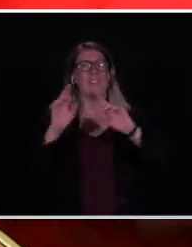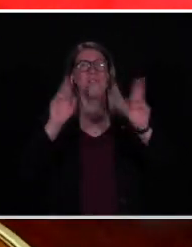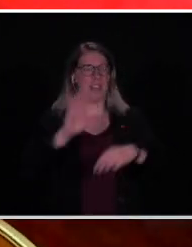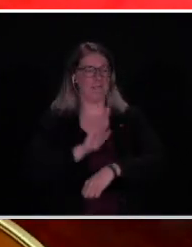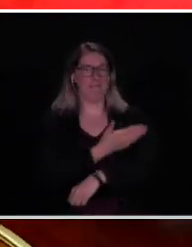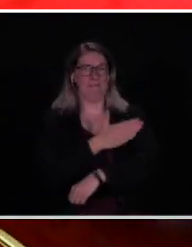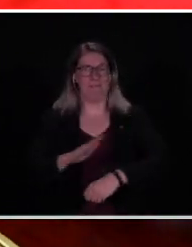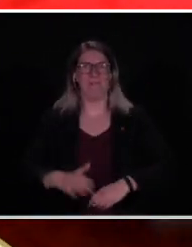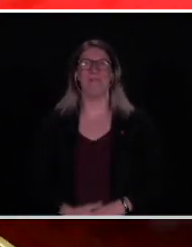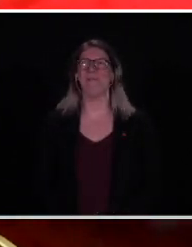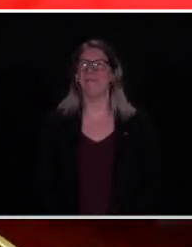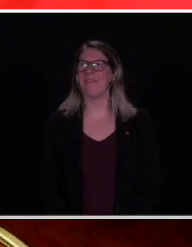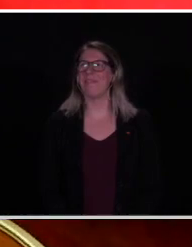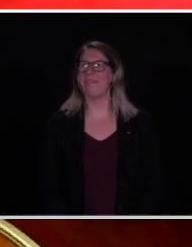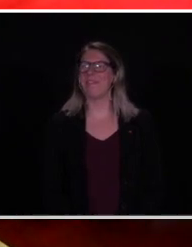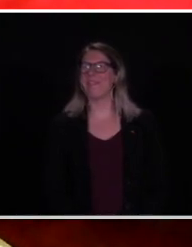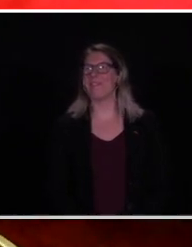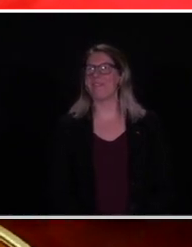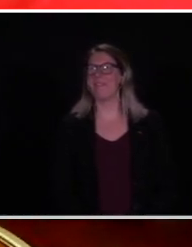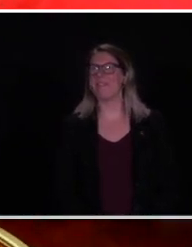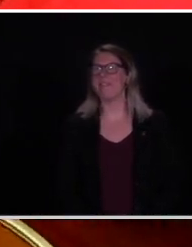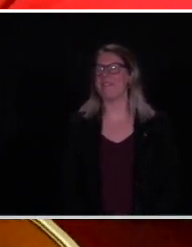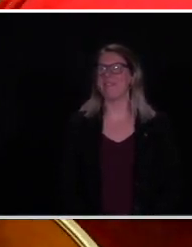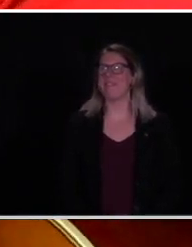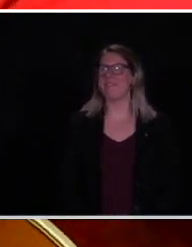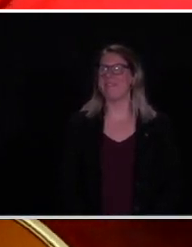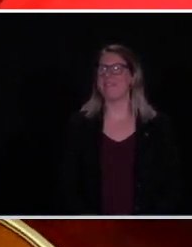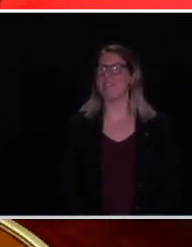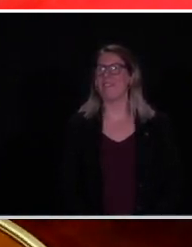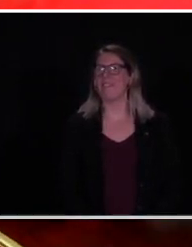Johnny Cash. It goes like this.